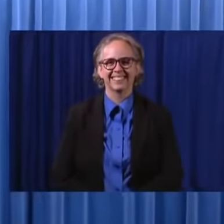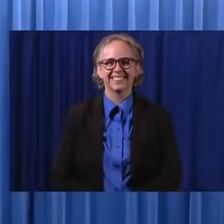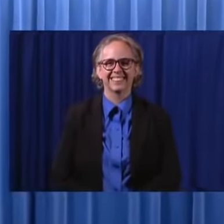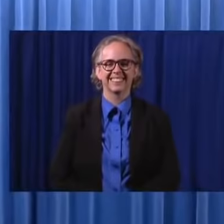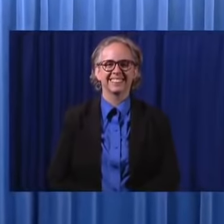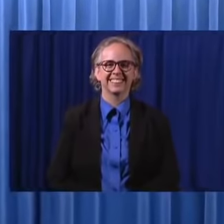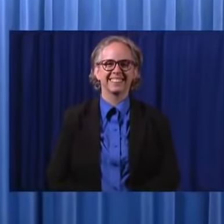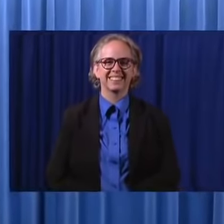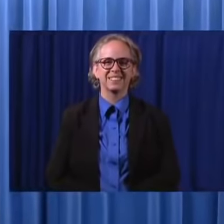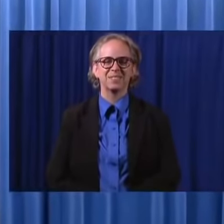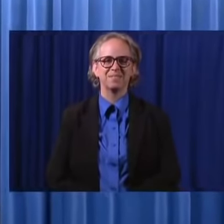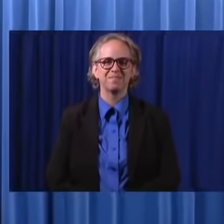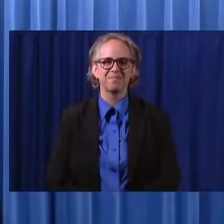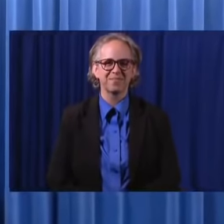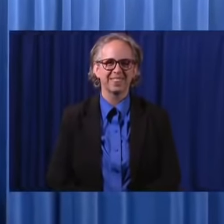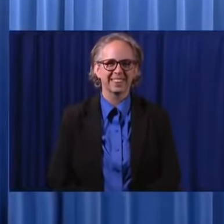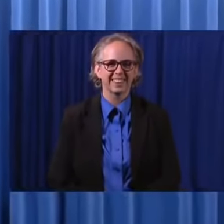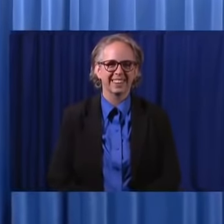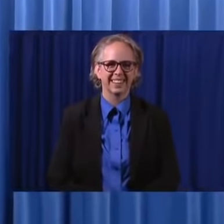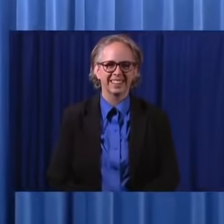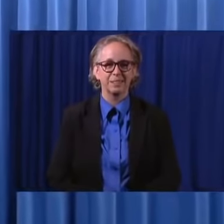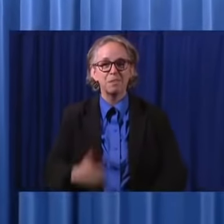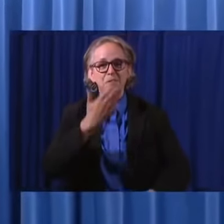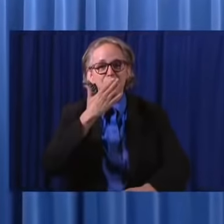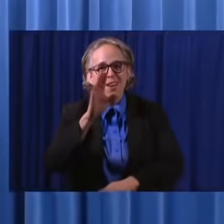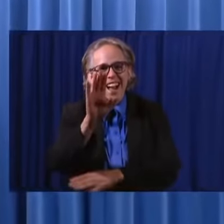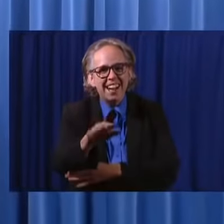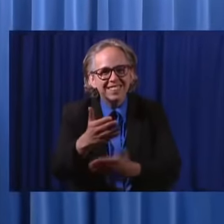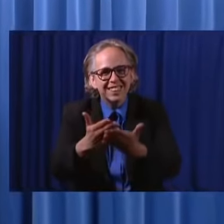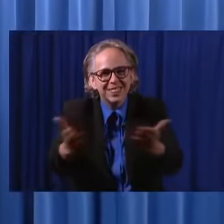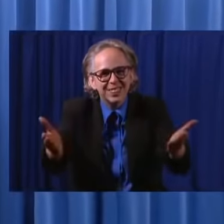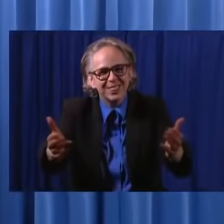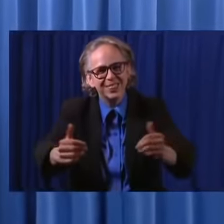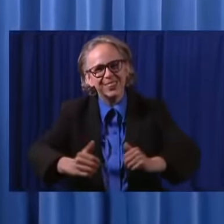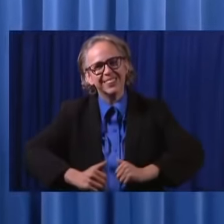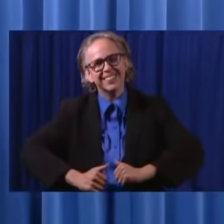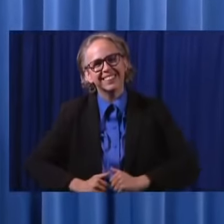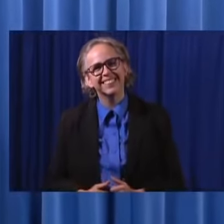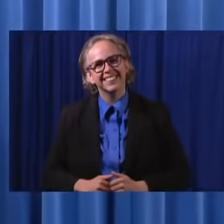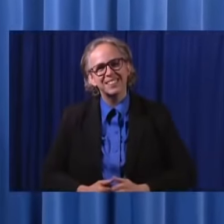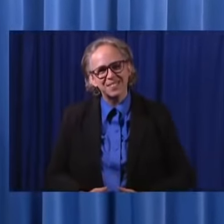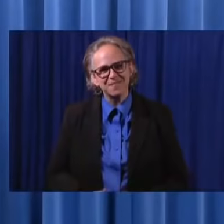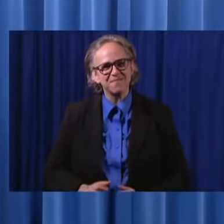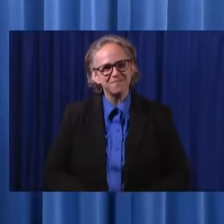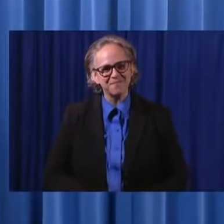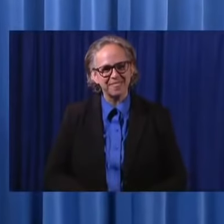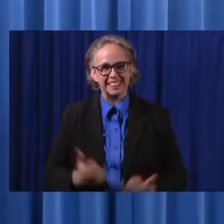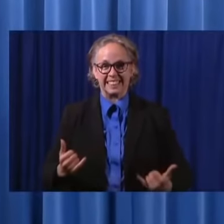of yesterday, 661 people. And I see the governor's up, and we'll hear from him now.